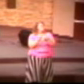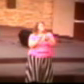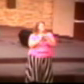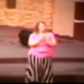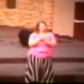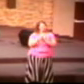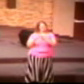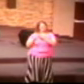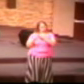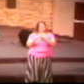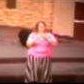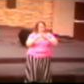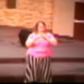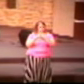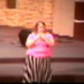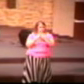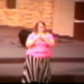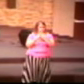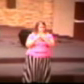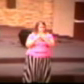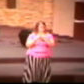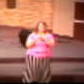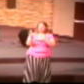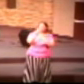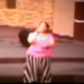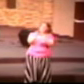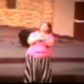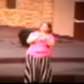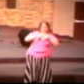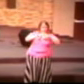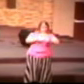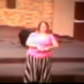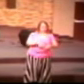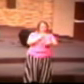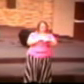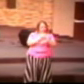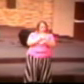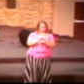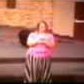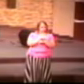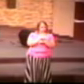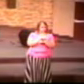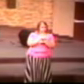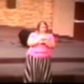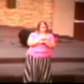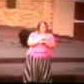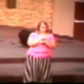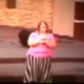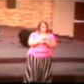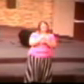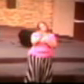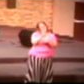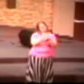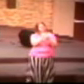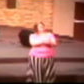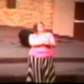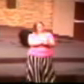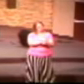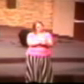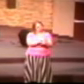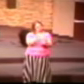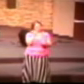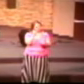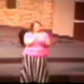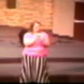and their devotion depended on it. Where would the disciples be without the